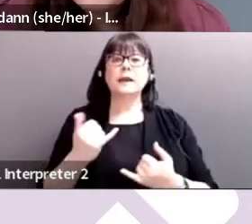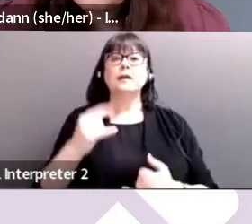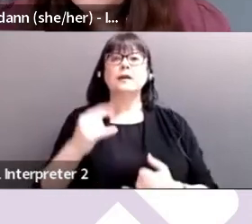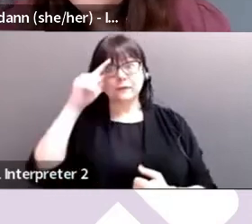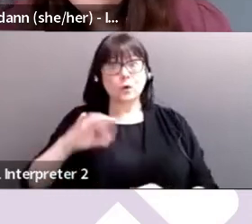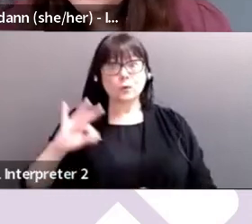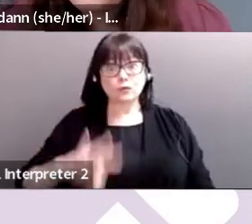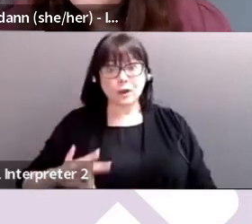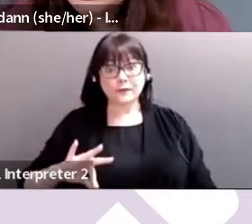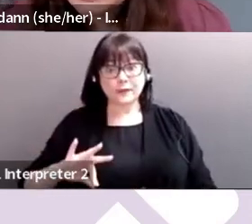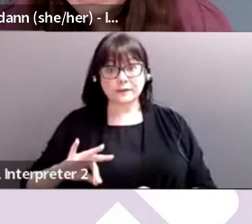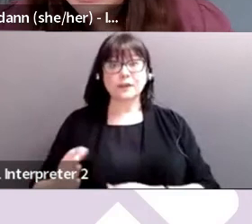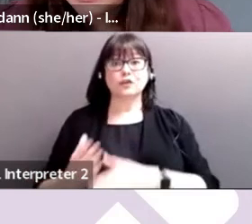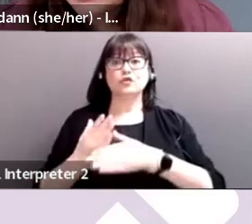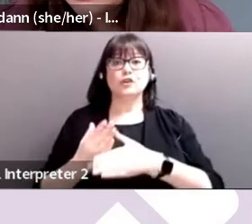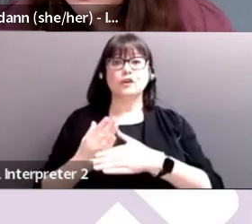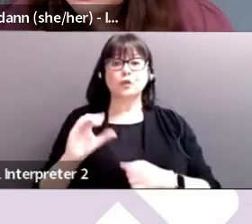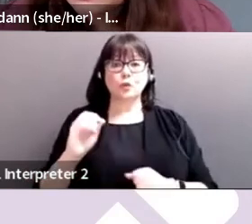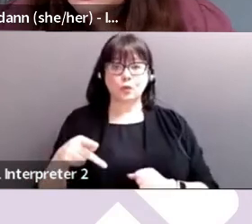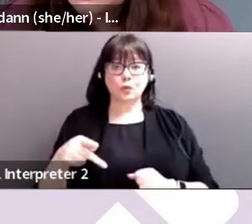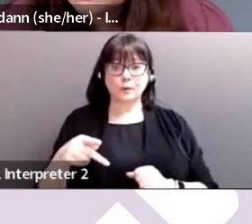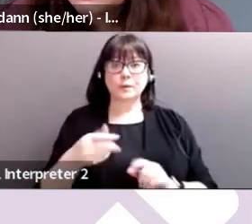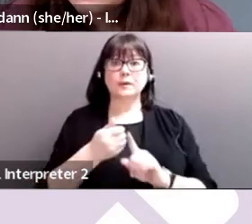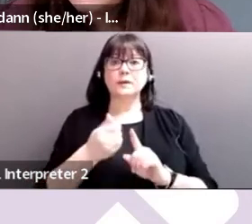steering committee. Are there grants for this stage?